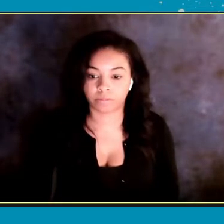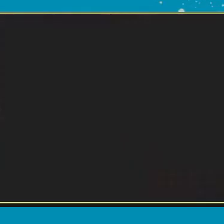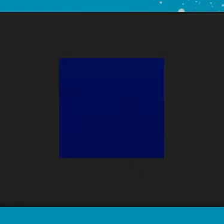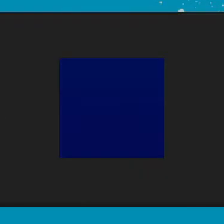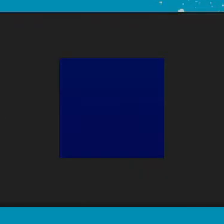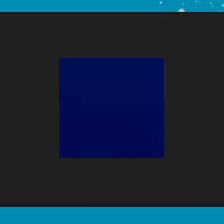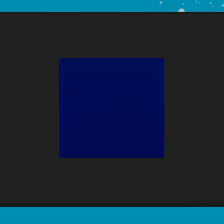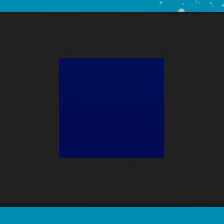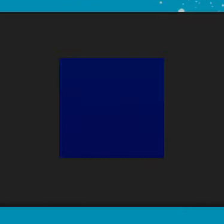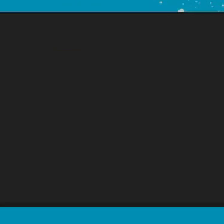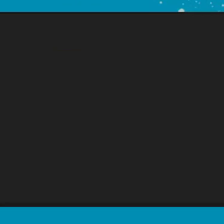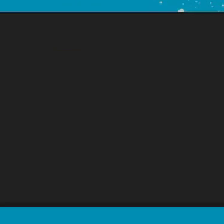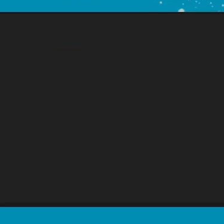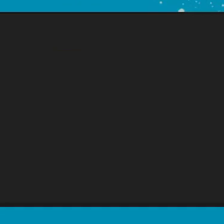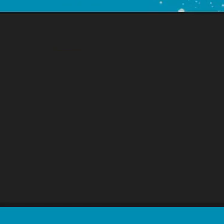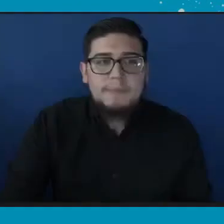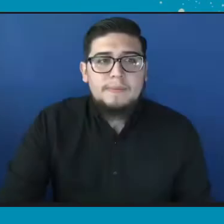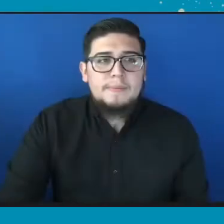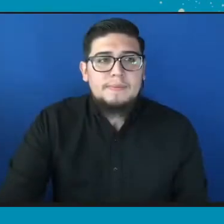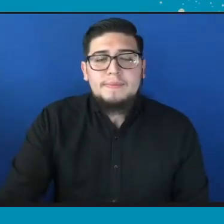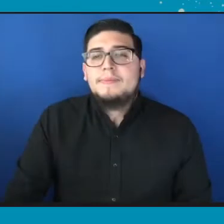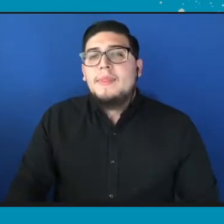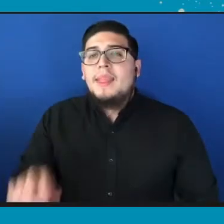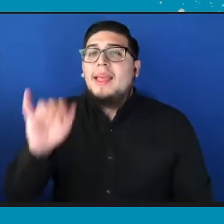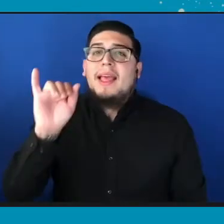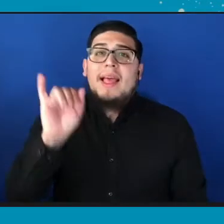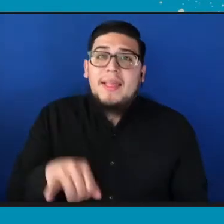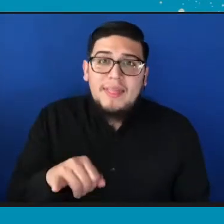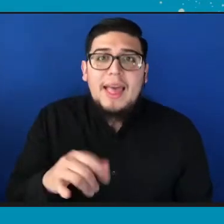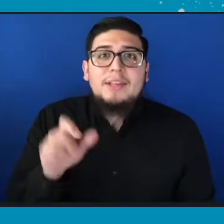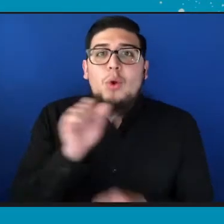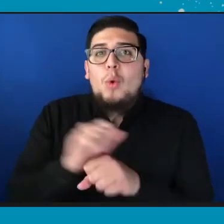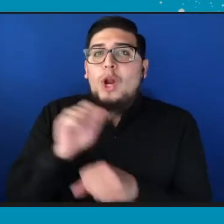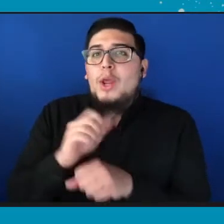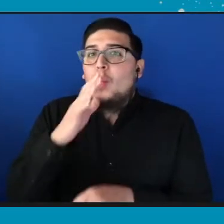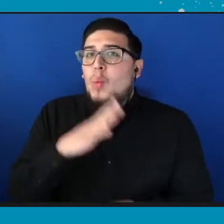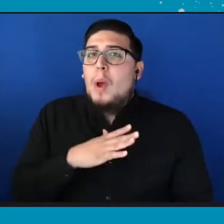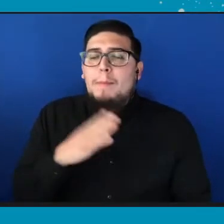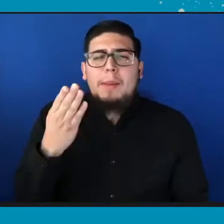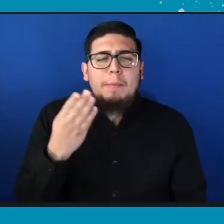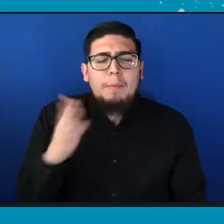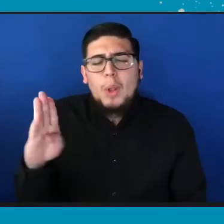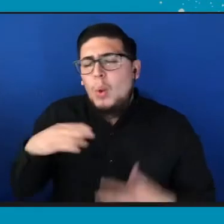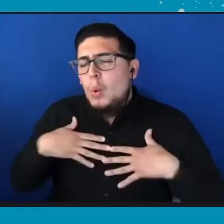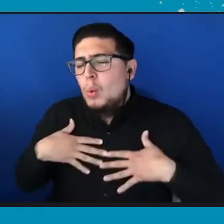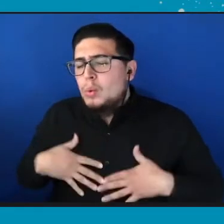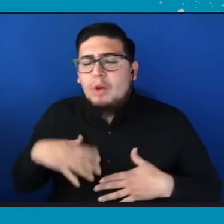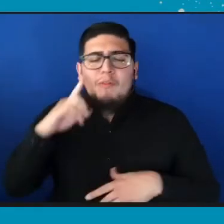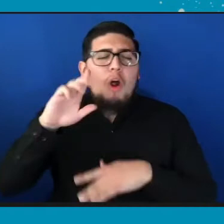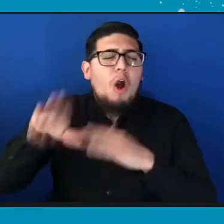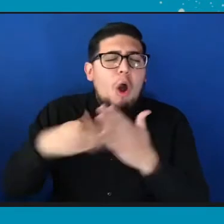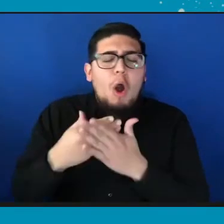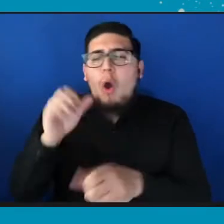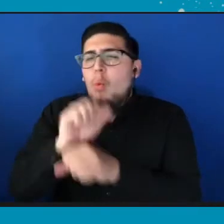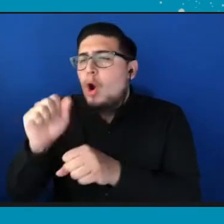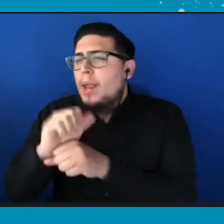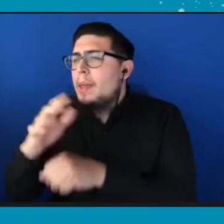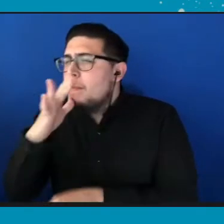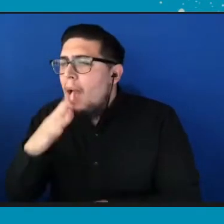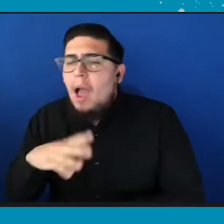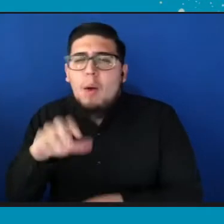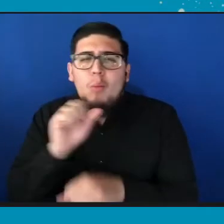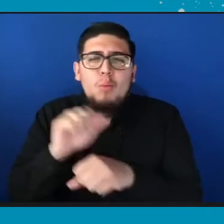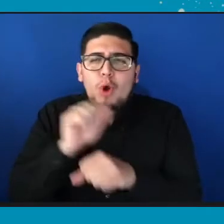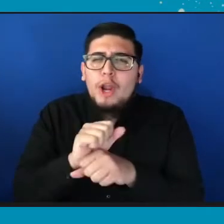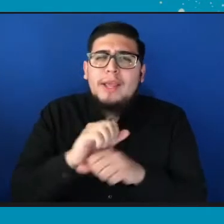And that's the Working Woman Blues. It's for all the hardworking people, the working class, jamming for jobs. I'm the working